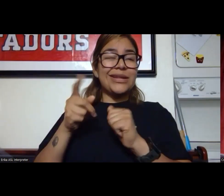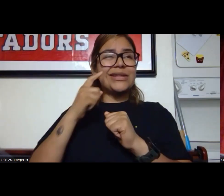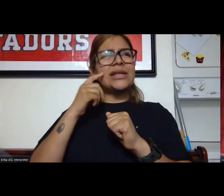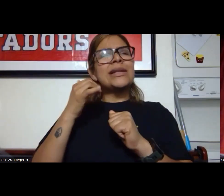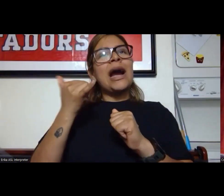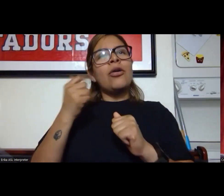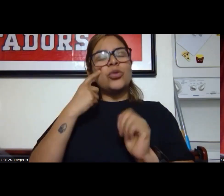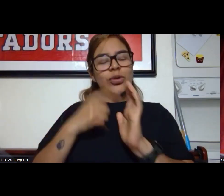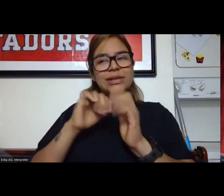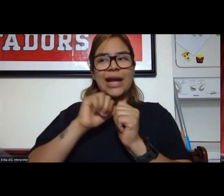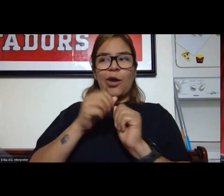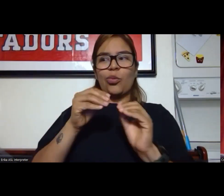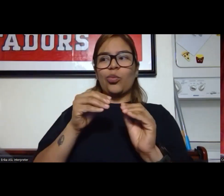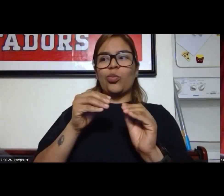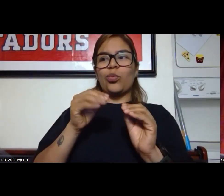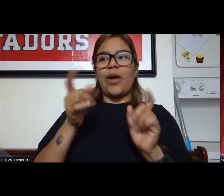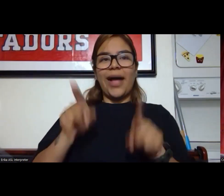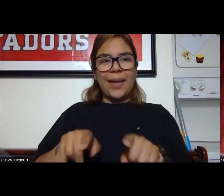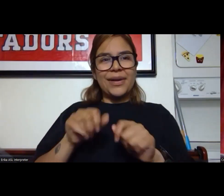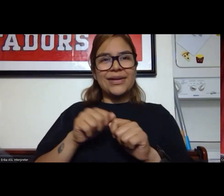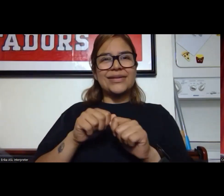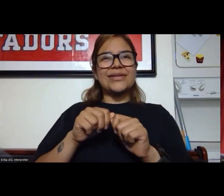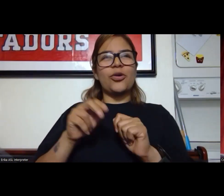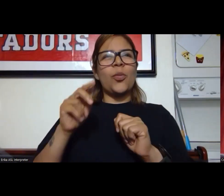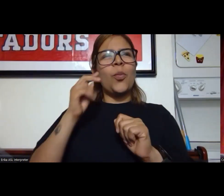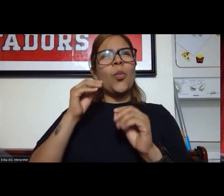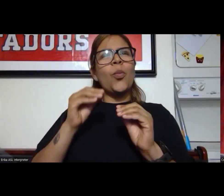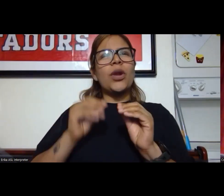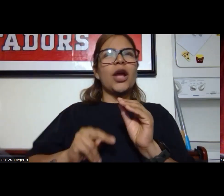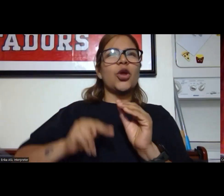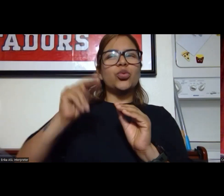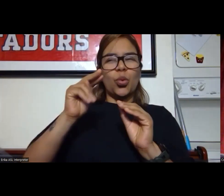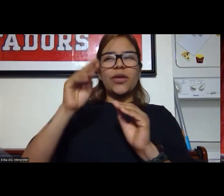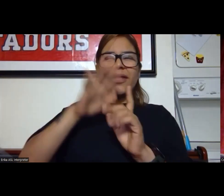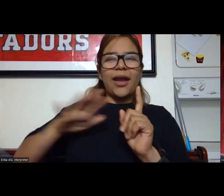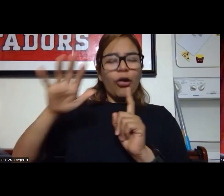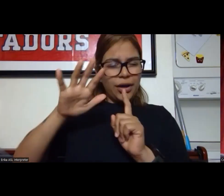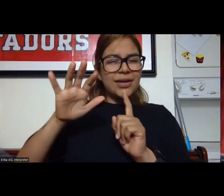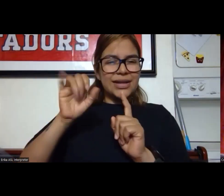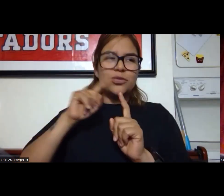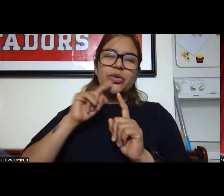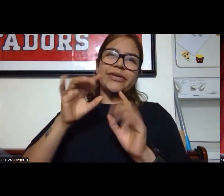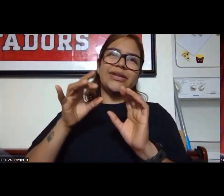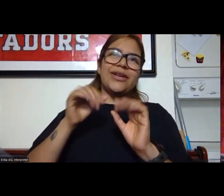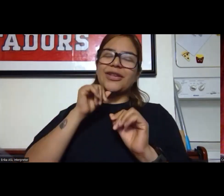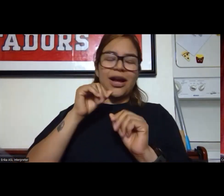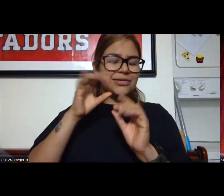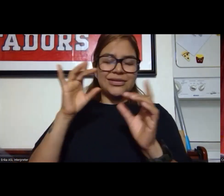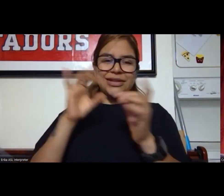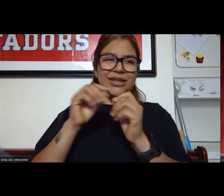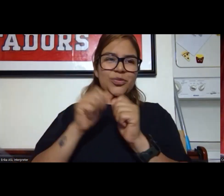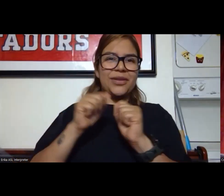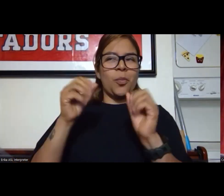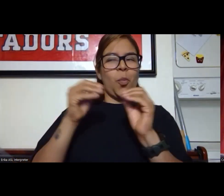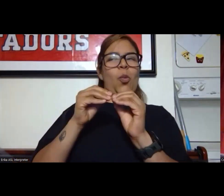and the areas above Santa Rosa North. It's those same geographic areas that are isolated by mountains